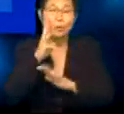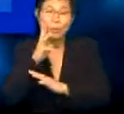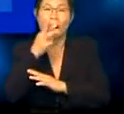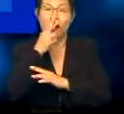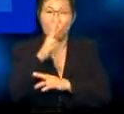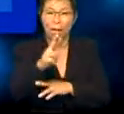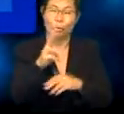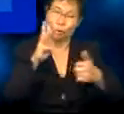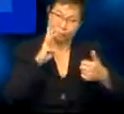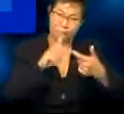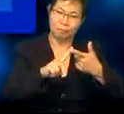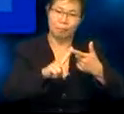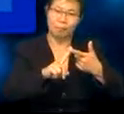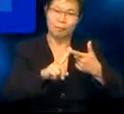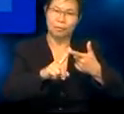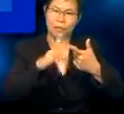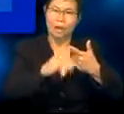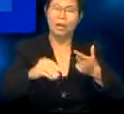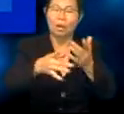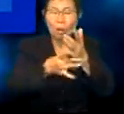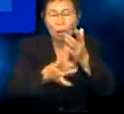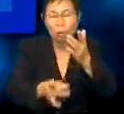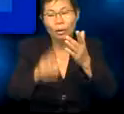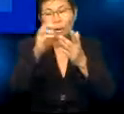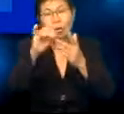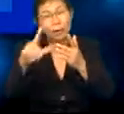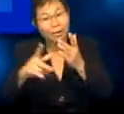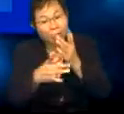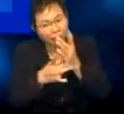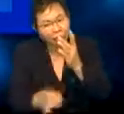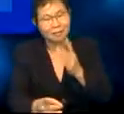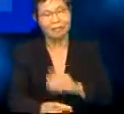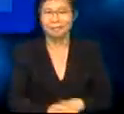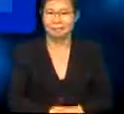Examples of liquids are water and oil.